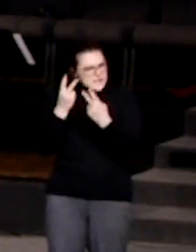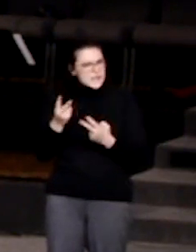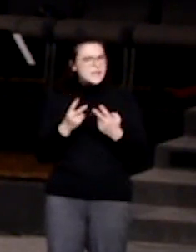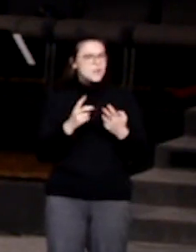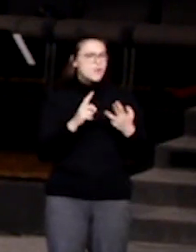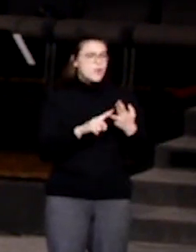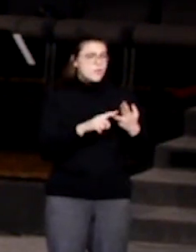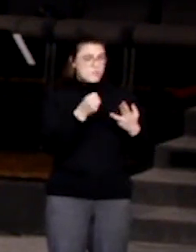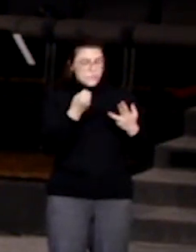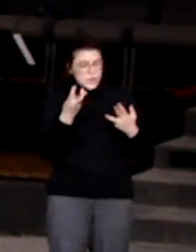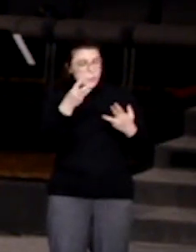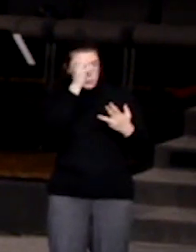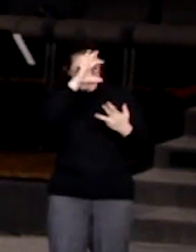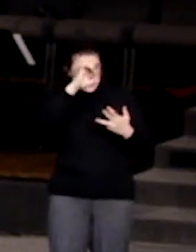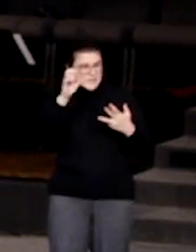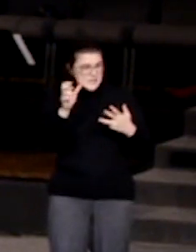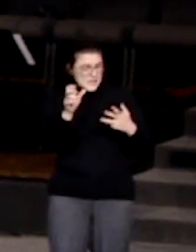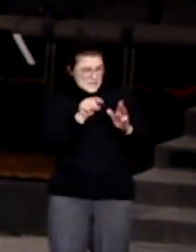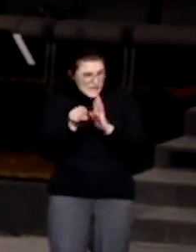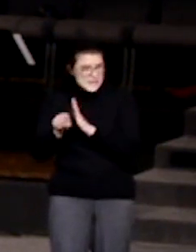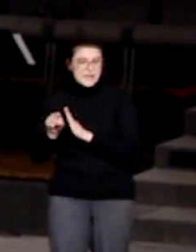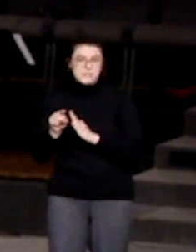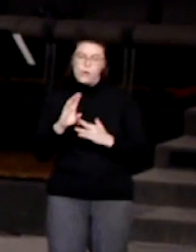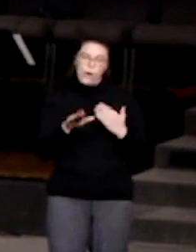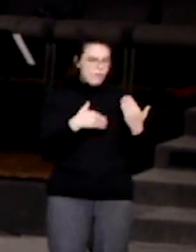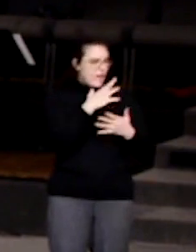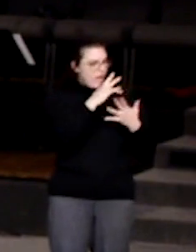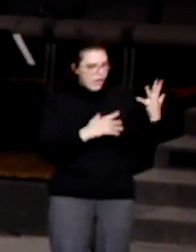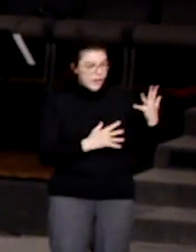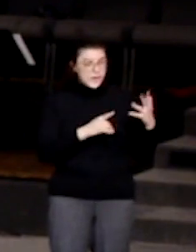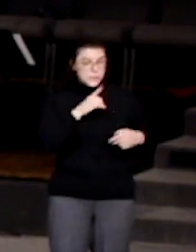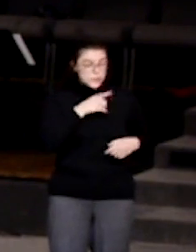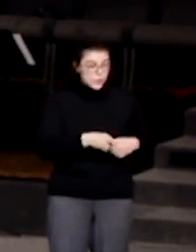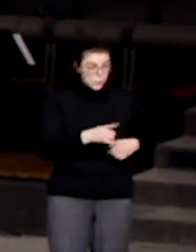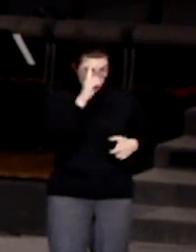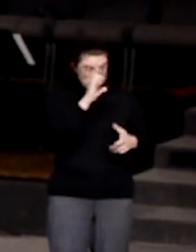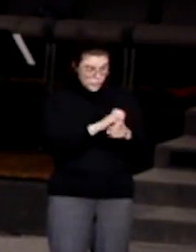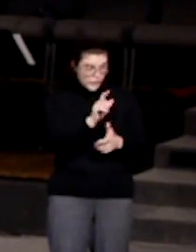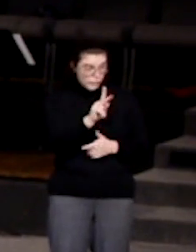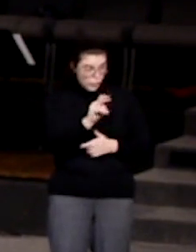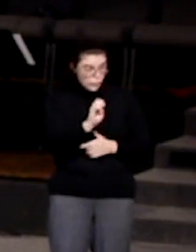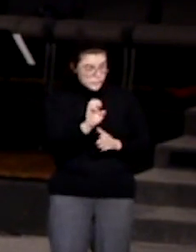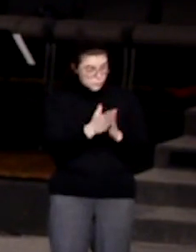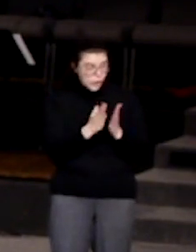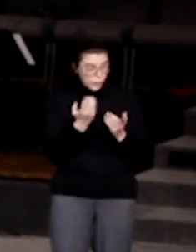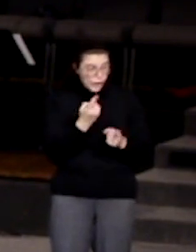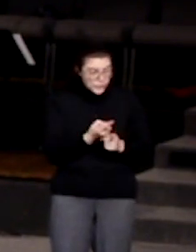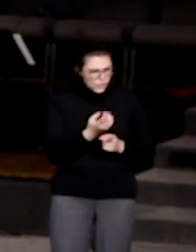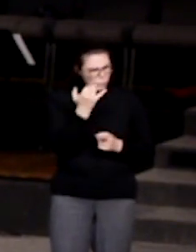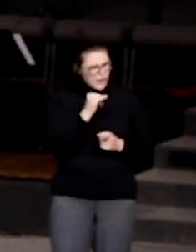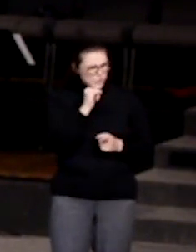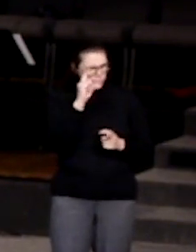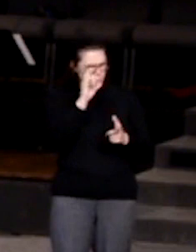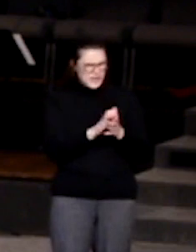assassinations of some presidents. And let's say all that came true. Wouldn't we believe Luke's book? Then why don't we believe the